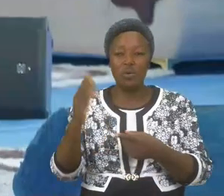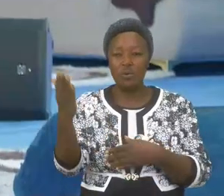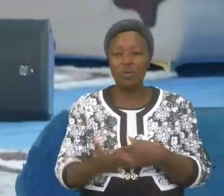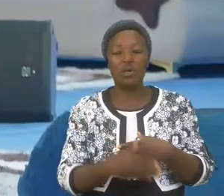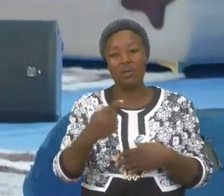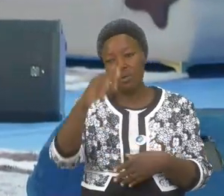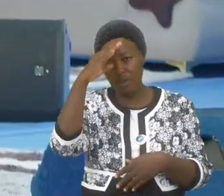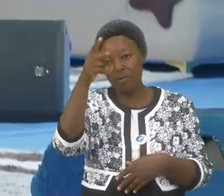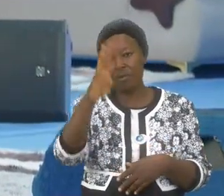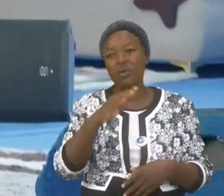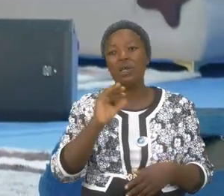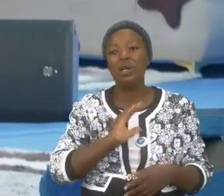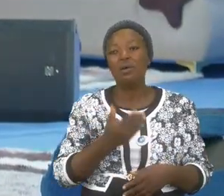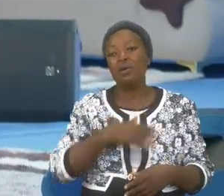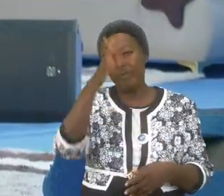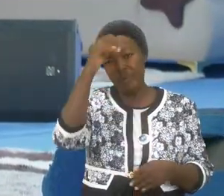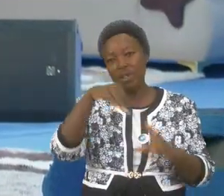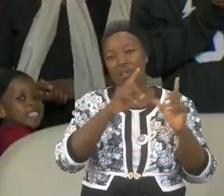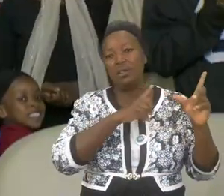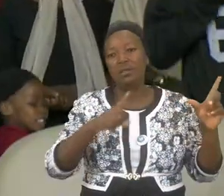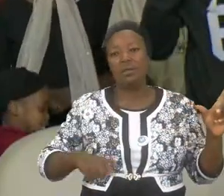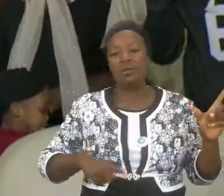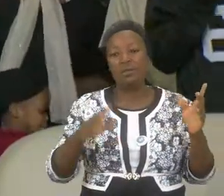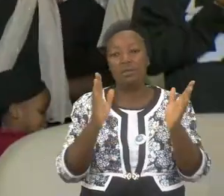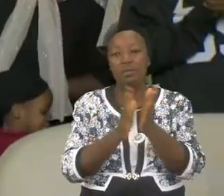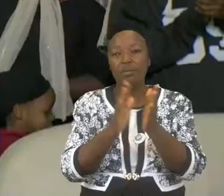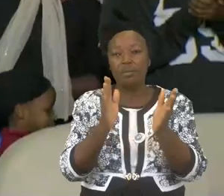you, Pastor. Praise the Lord.